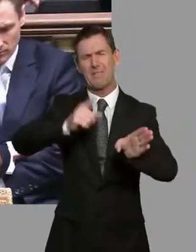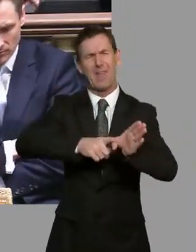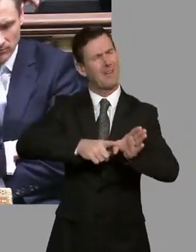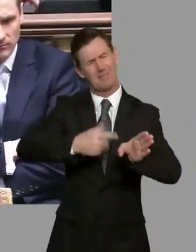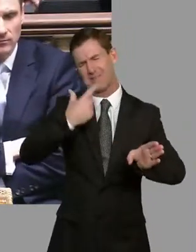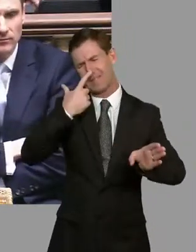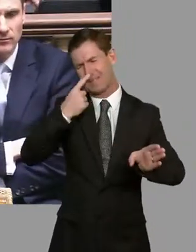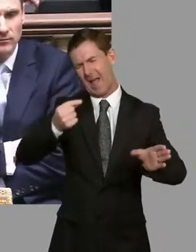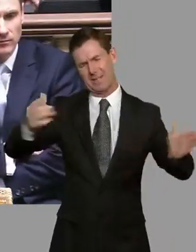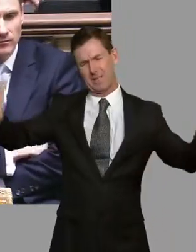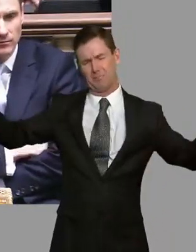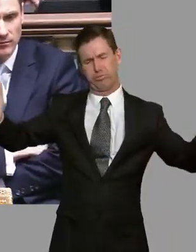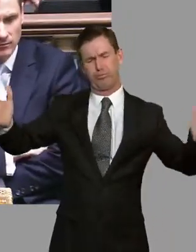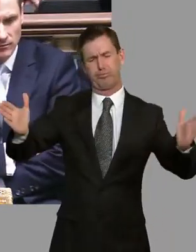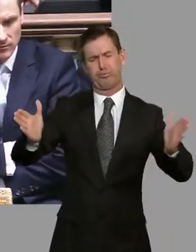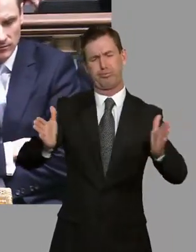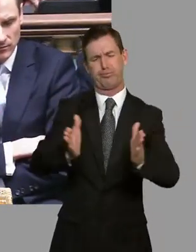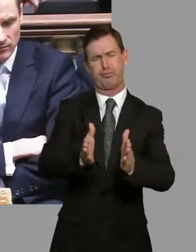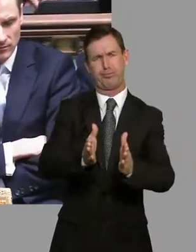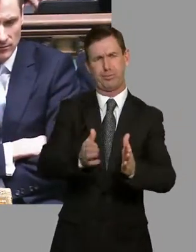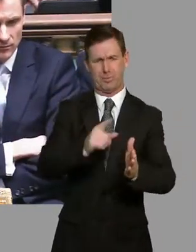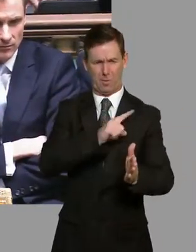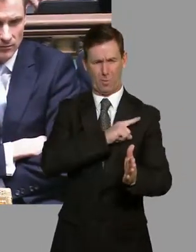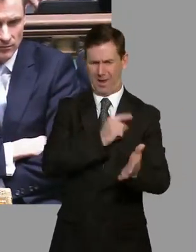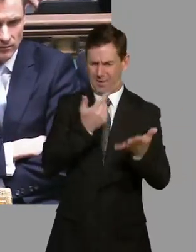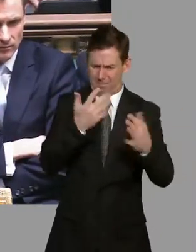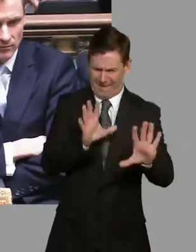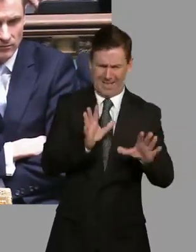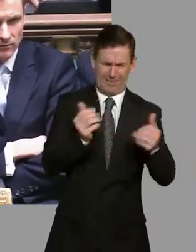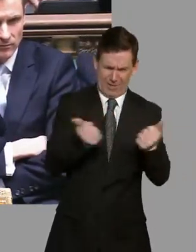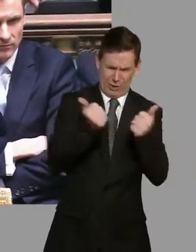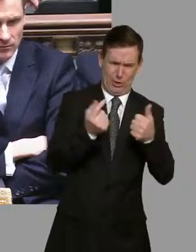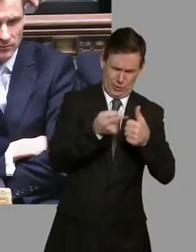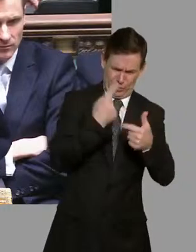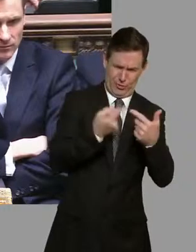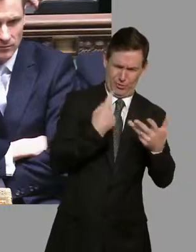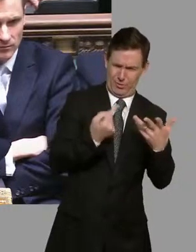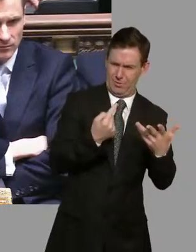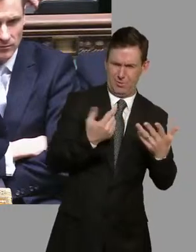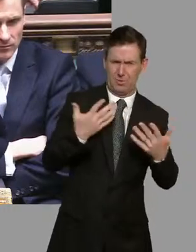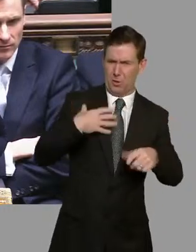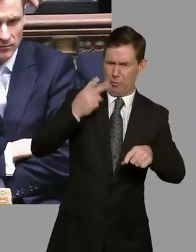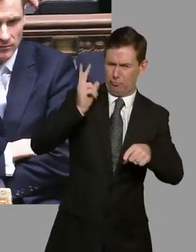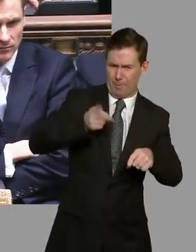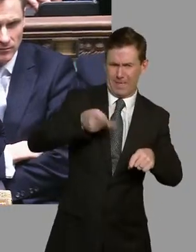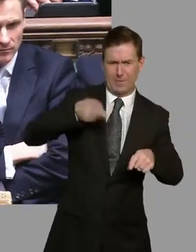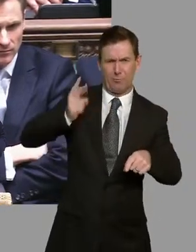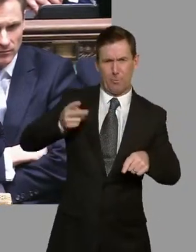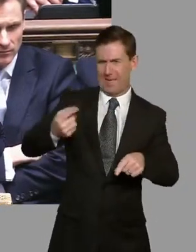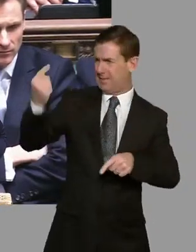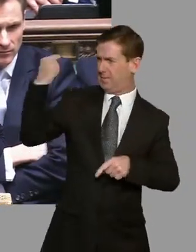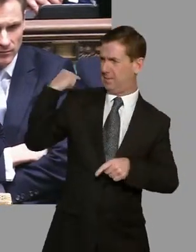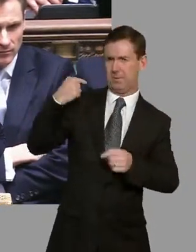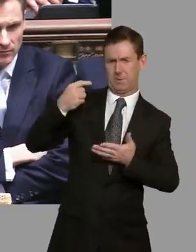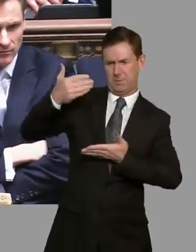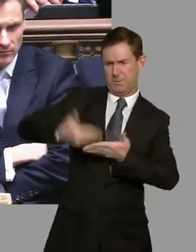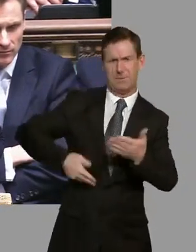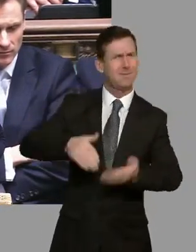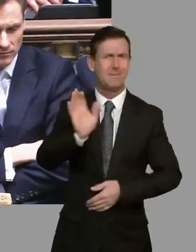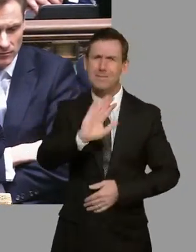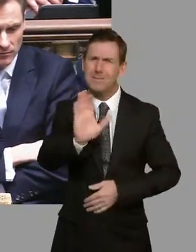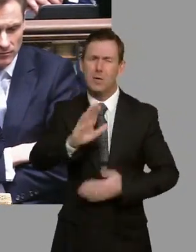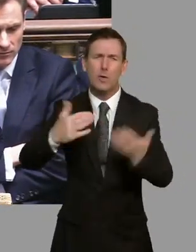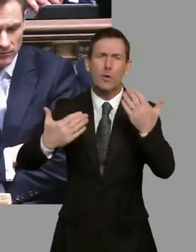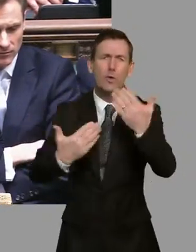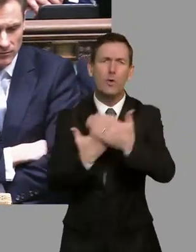looked at yet. We don't need to repeat the work that has already been done. Let's look at new areas. Former Labour MP Anne